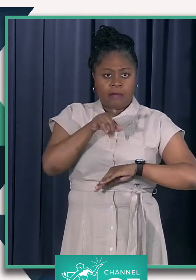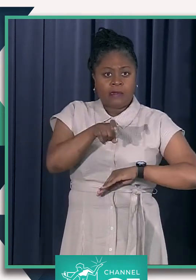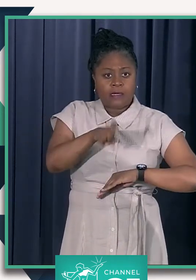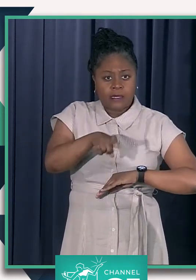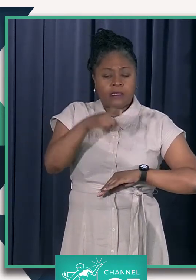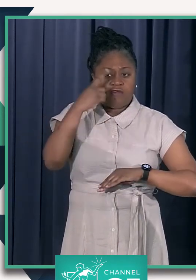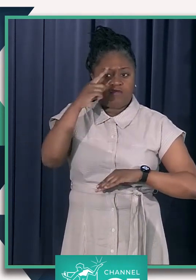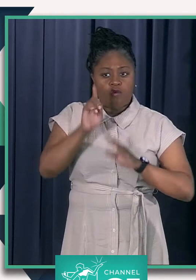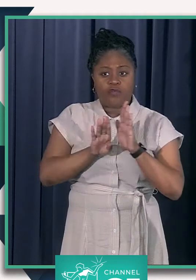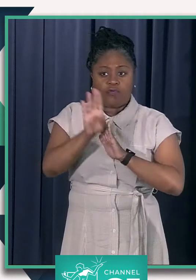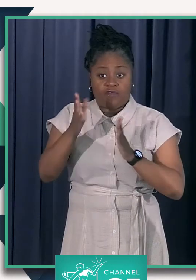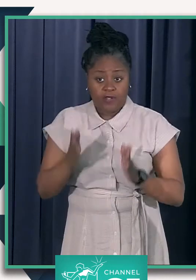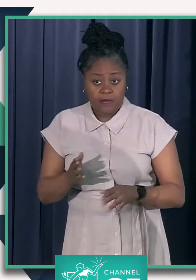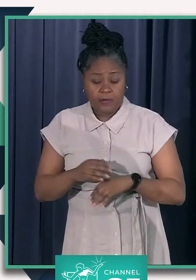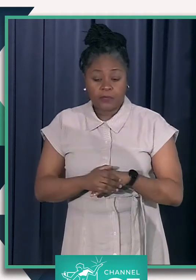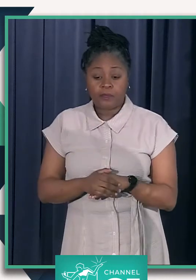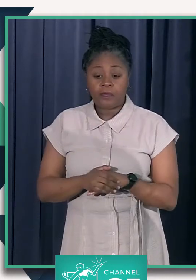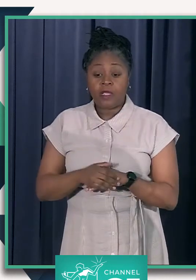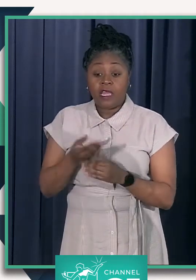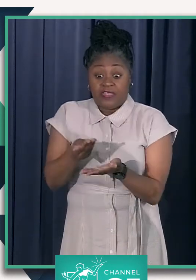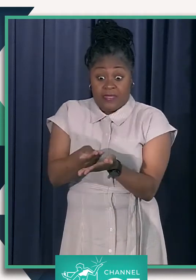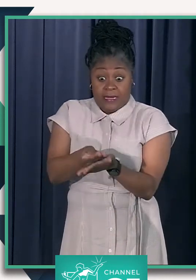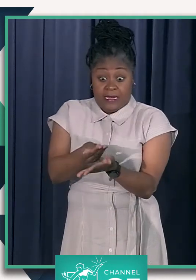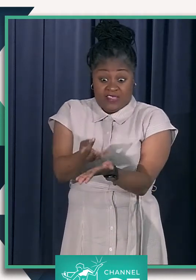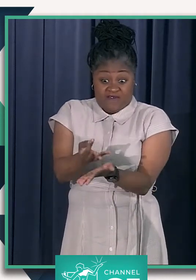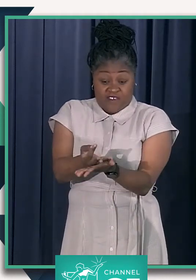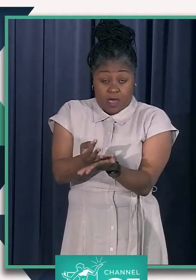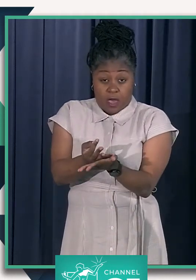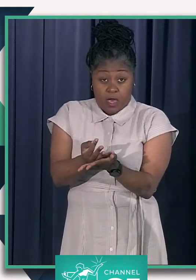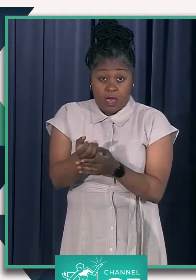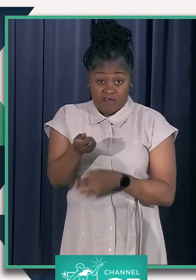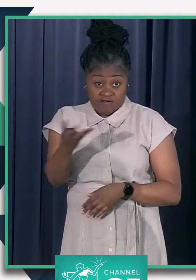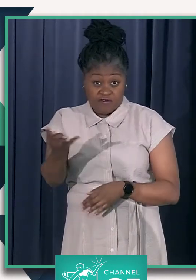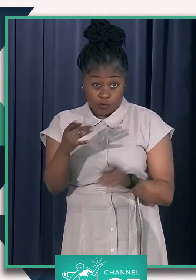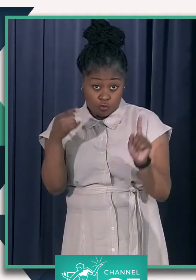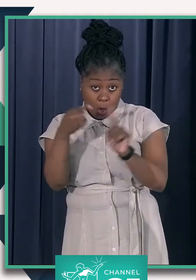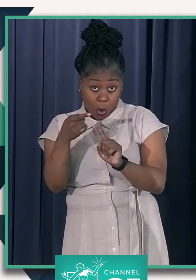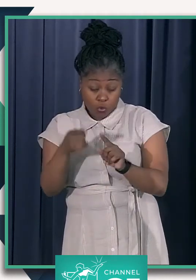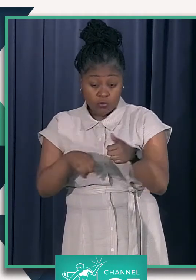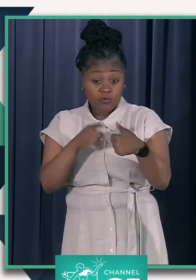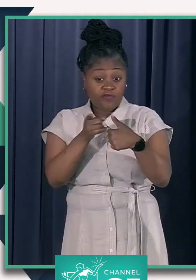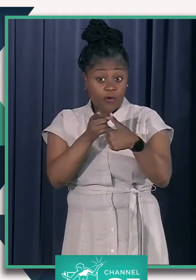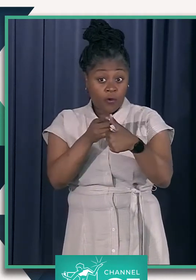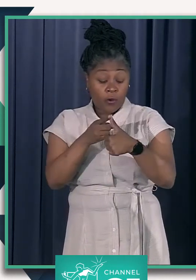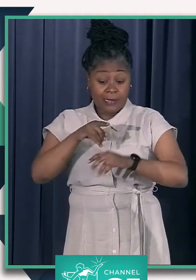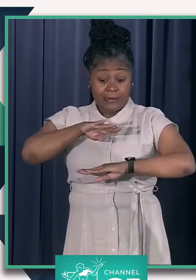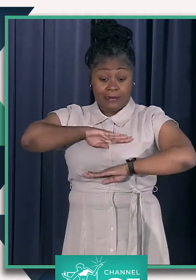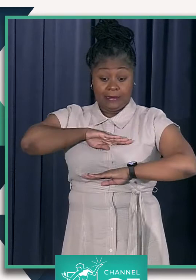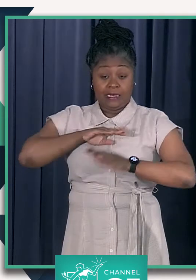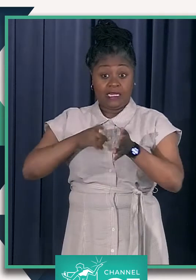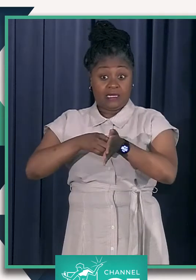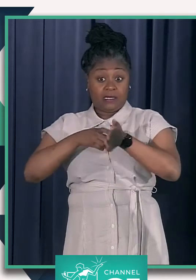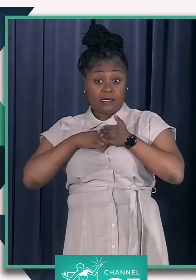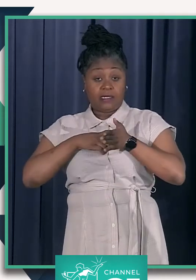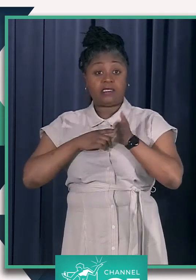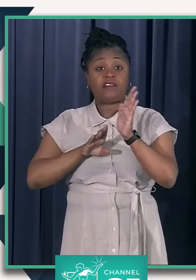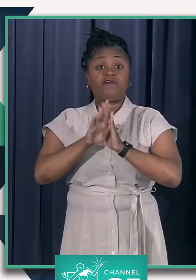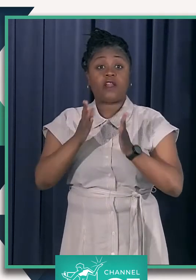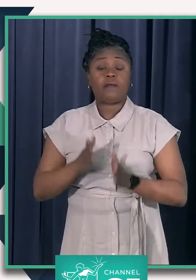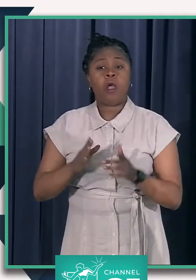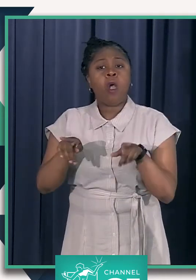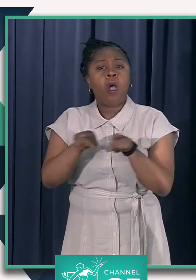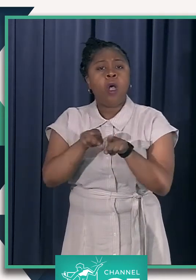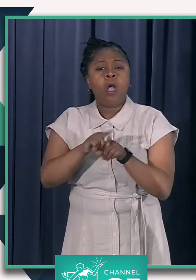couple of goals. One is to meet the demands of the developers, but also to provide affordable housing